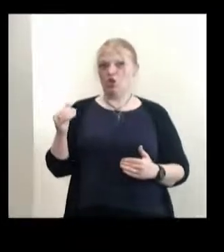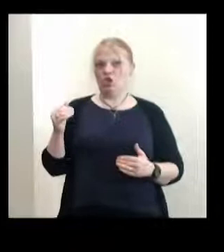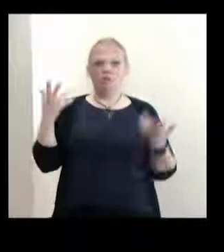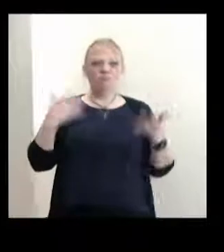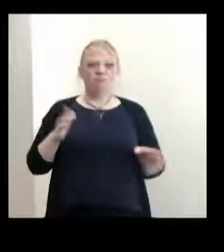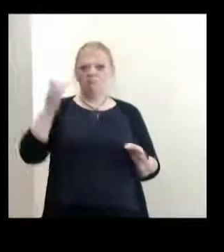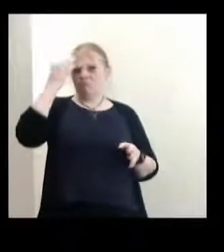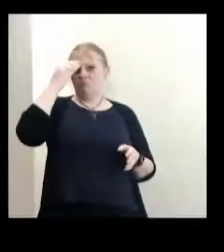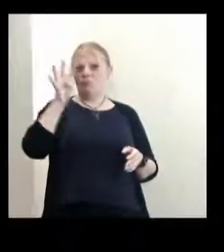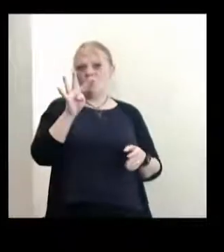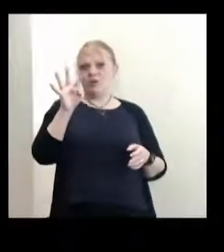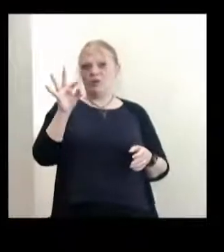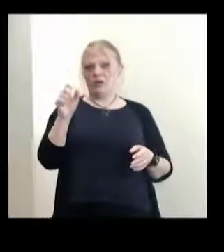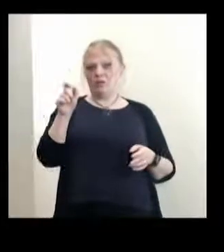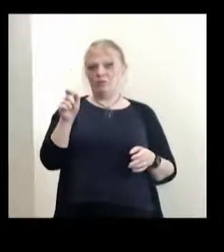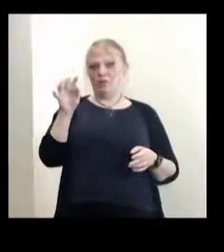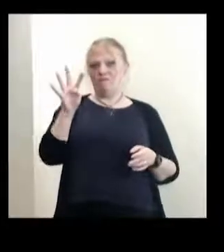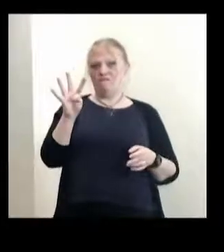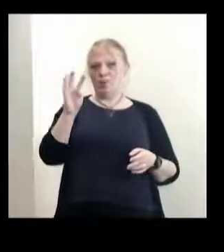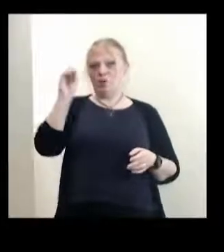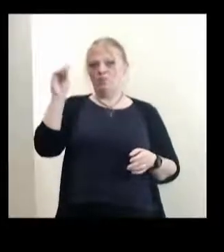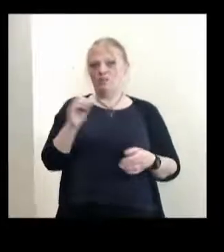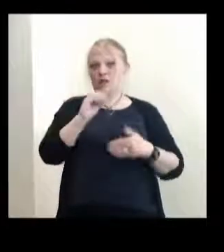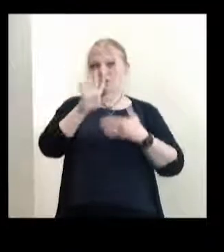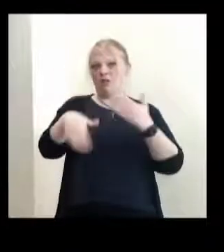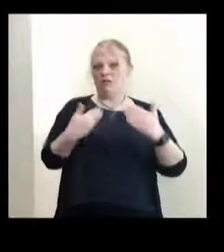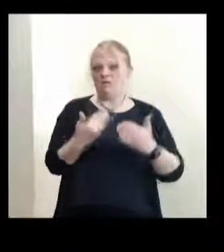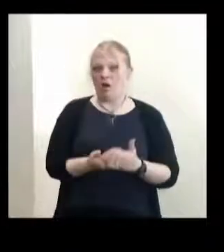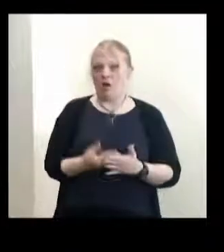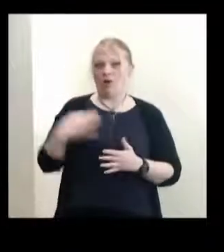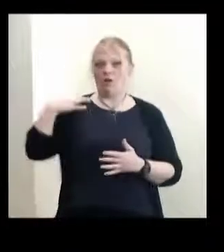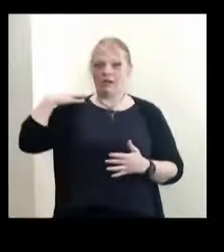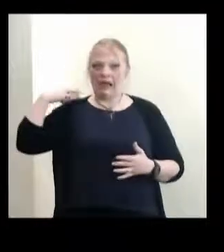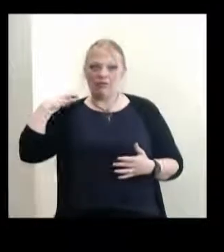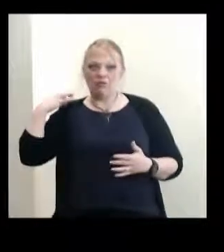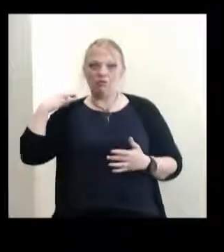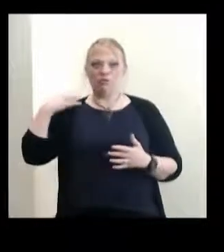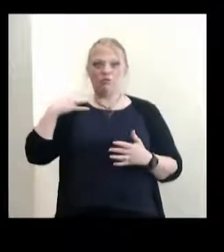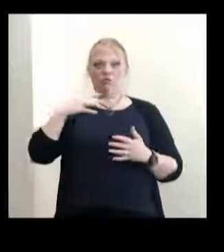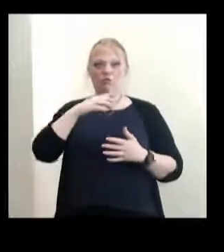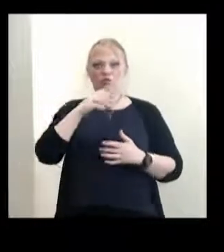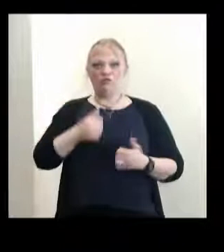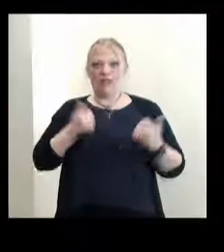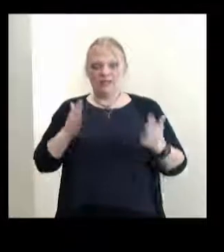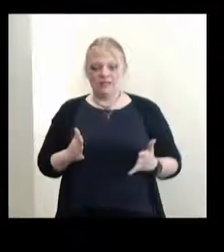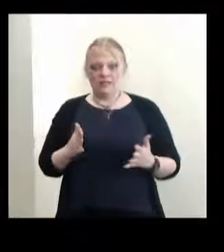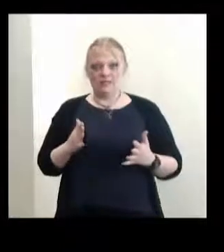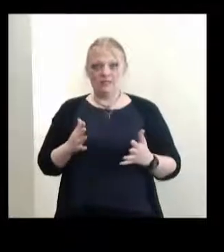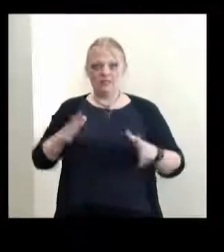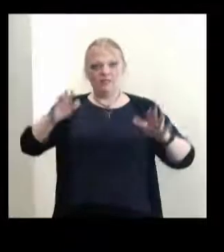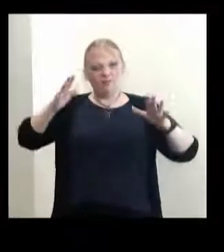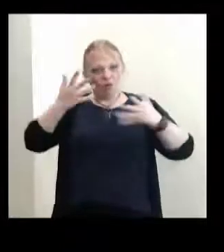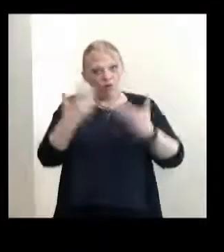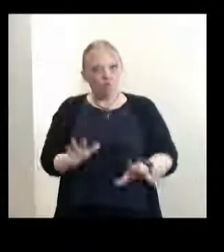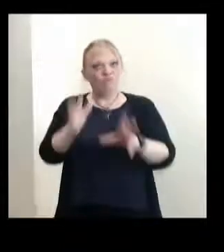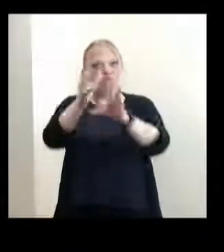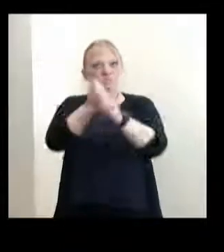that 49.4% of all eligible residents in Erie County have received at least 1 dose.